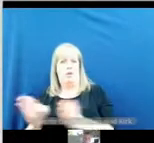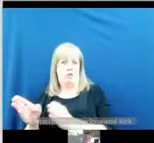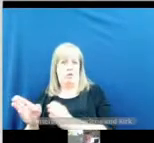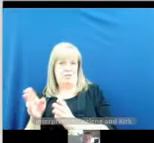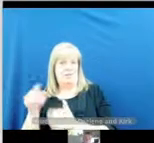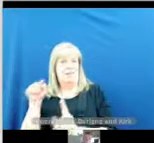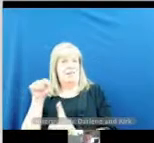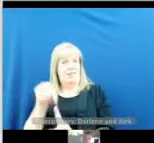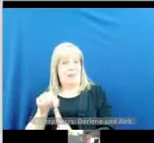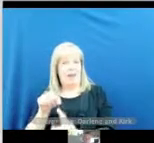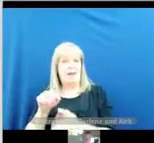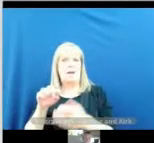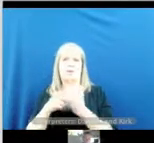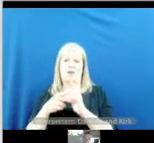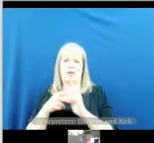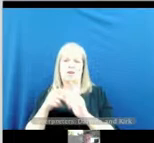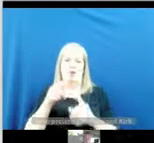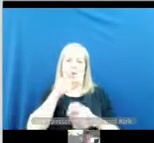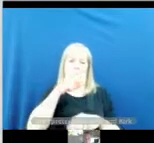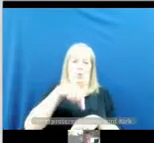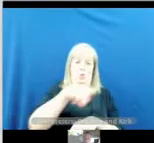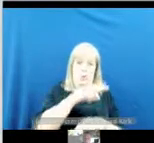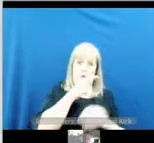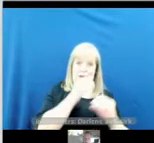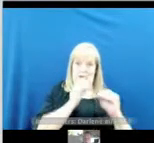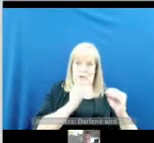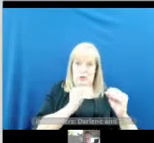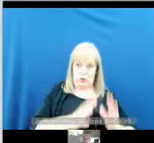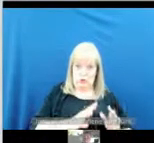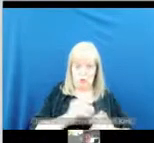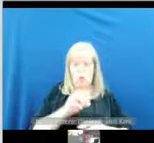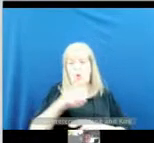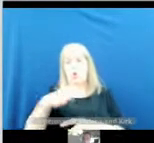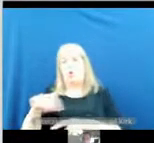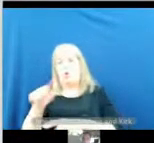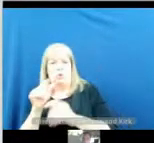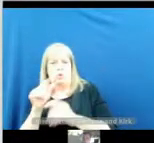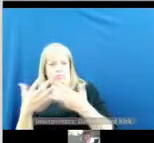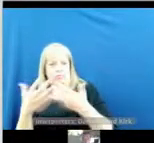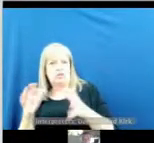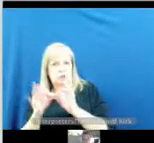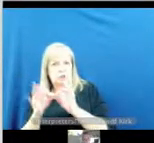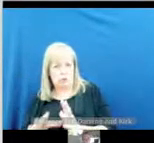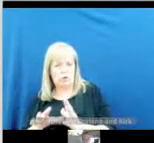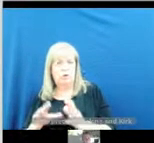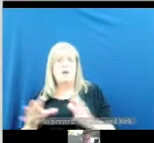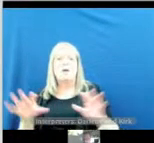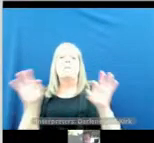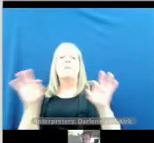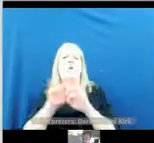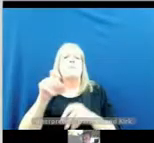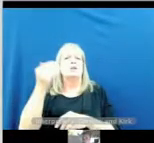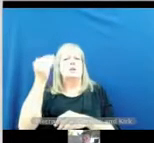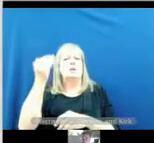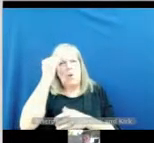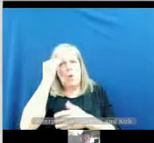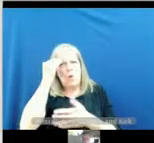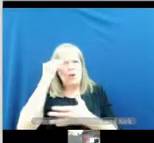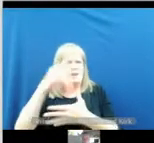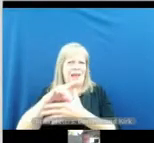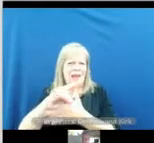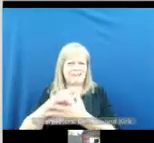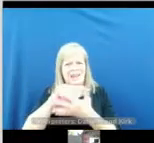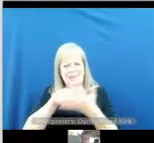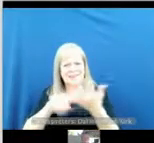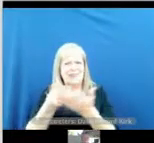again, both you as an instructor or just as a practitioner. It is about content knowledge, and sure, book knowledge is helpful,